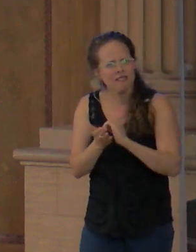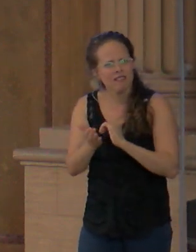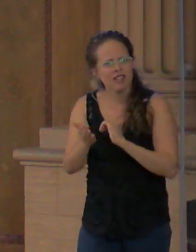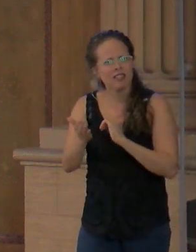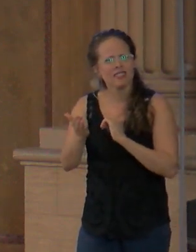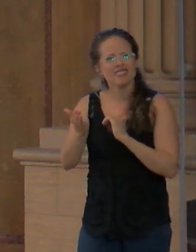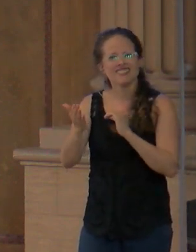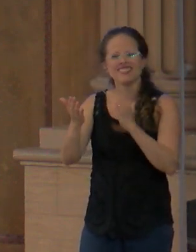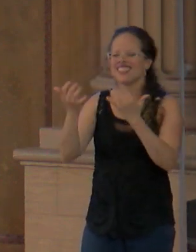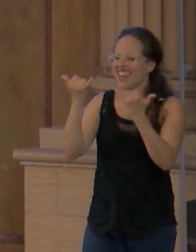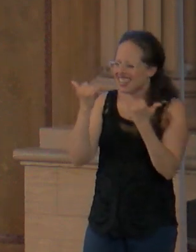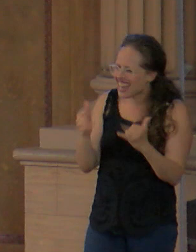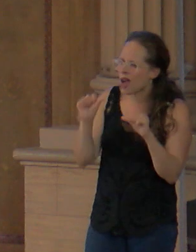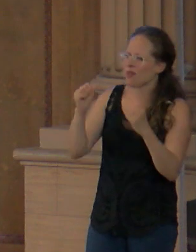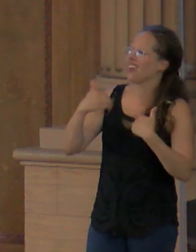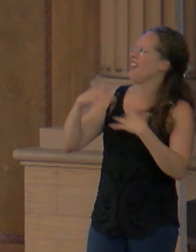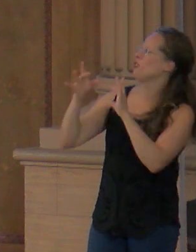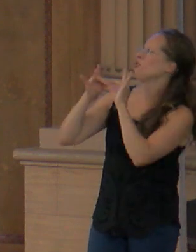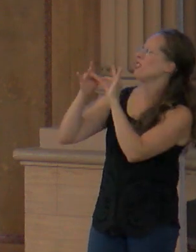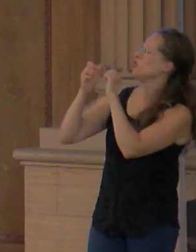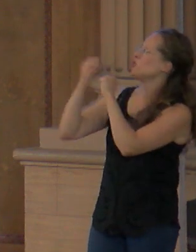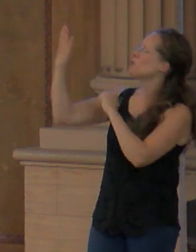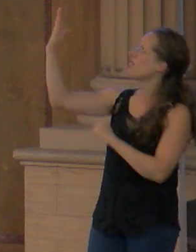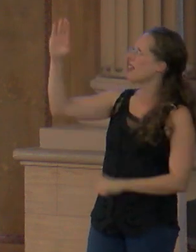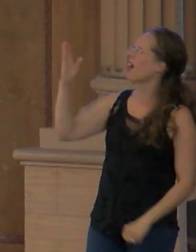was to have a relationship with God.